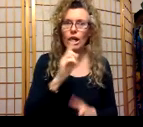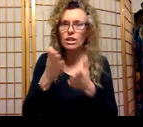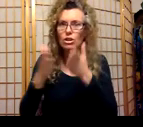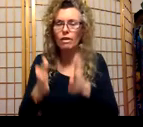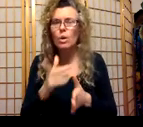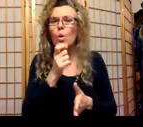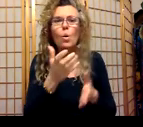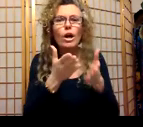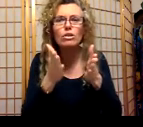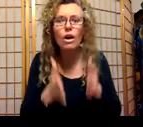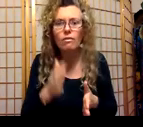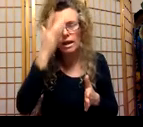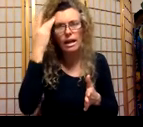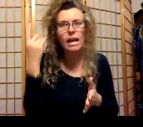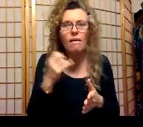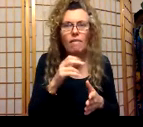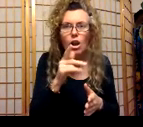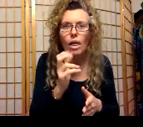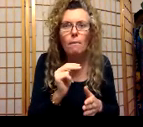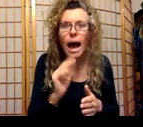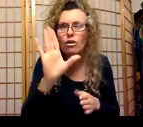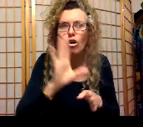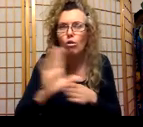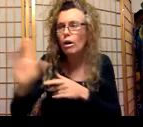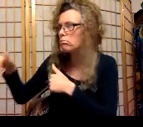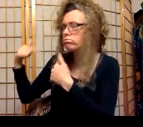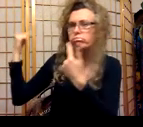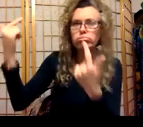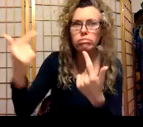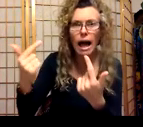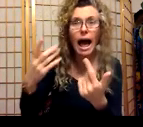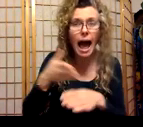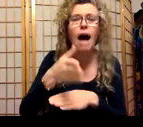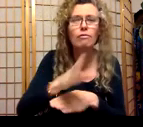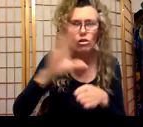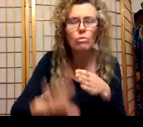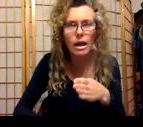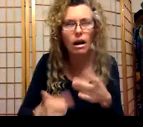serving if I look at the pattern of your career during your service, but also afterwards?